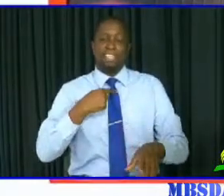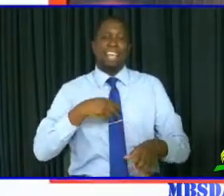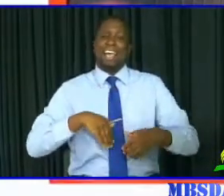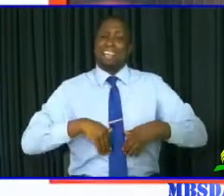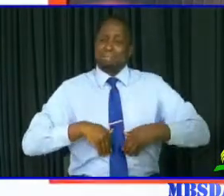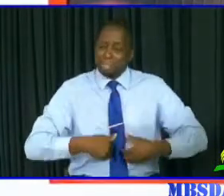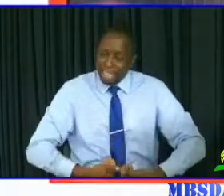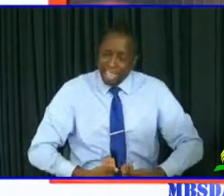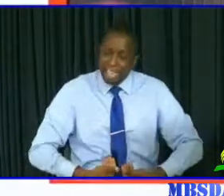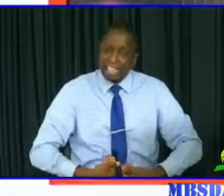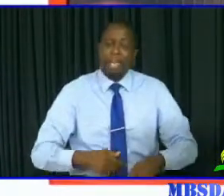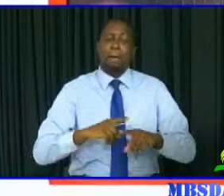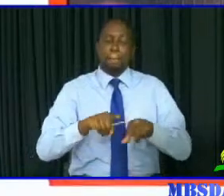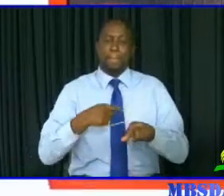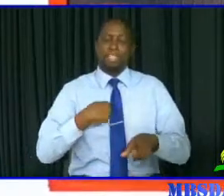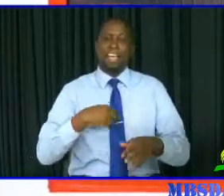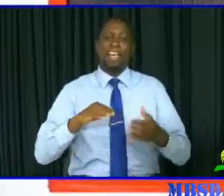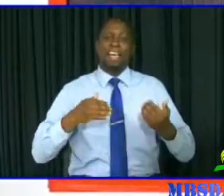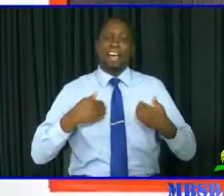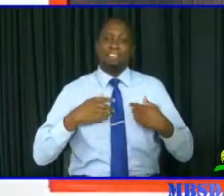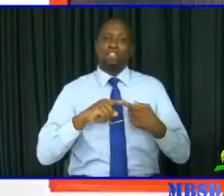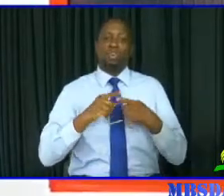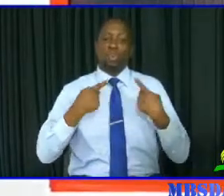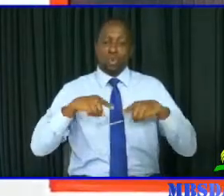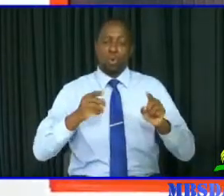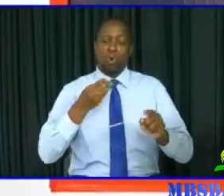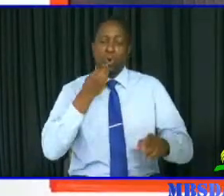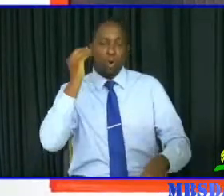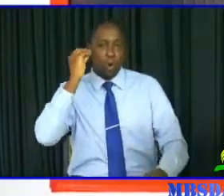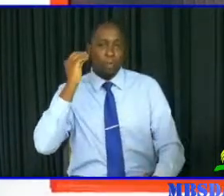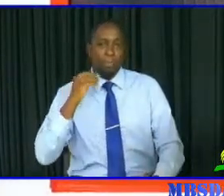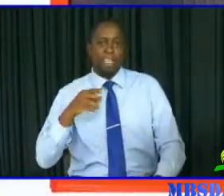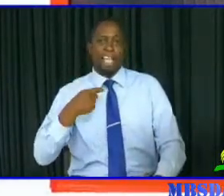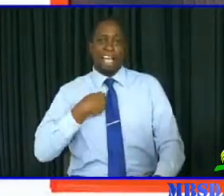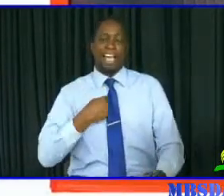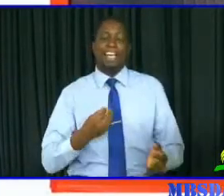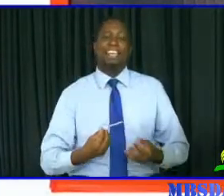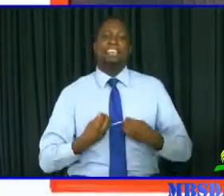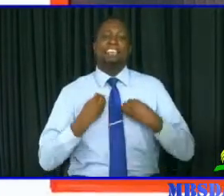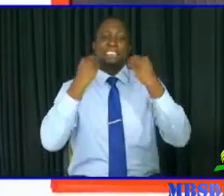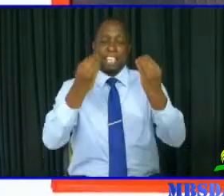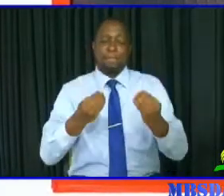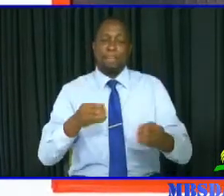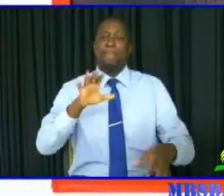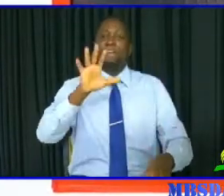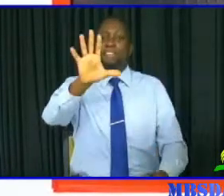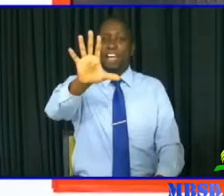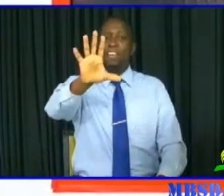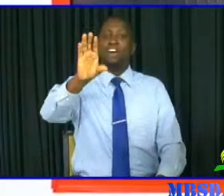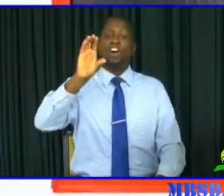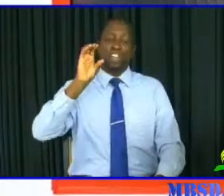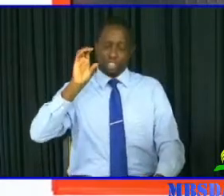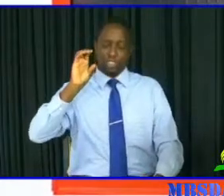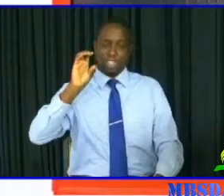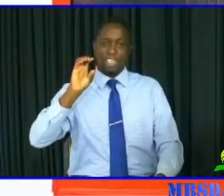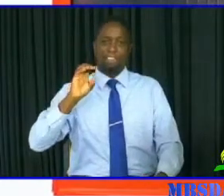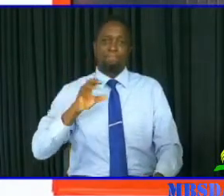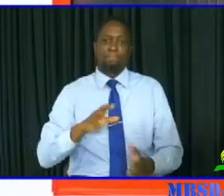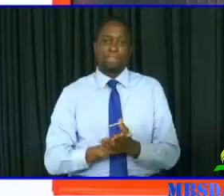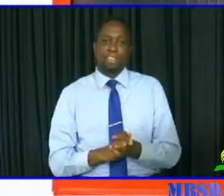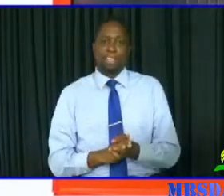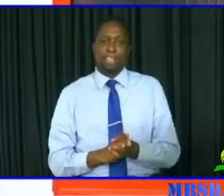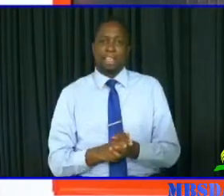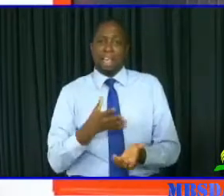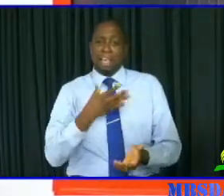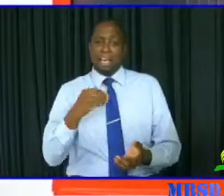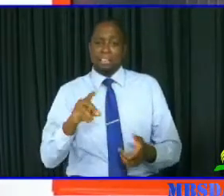I gave him the $500 bill, my friends, and when he looked around, he said, you know what, sorry, I don't have any